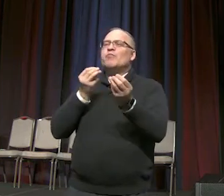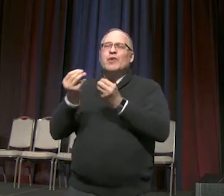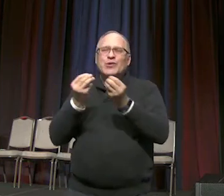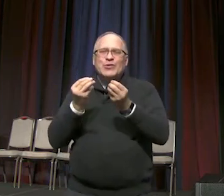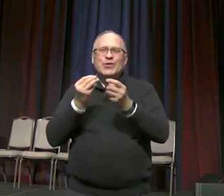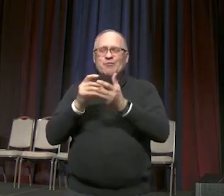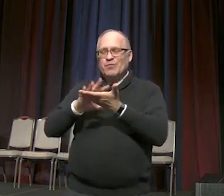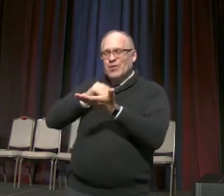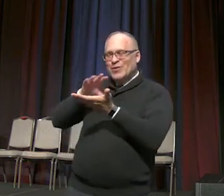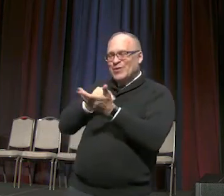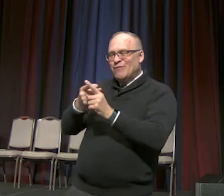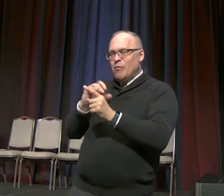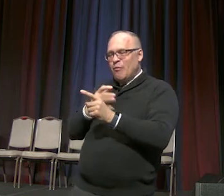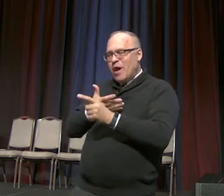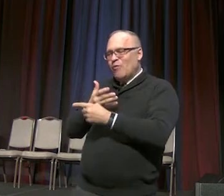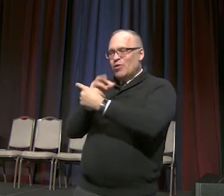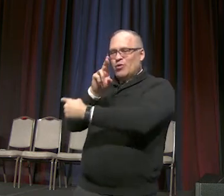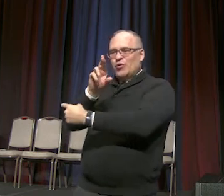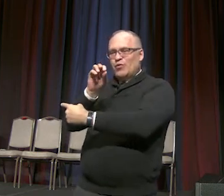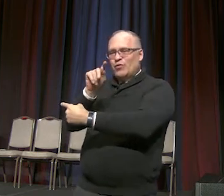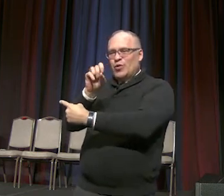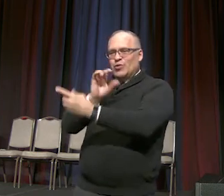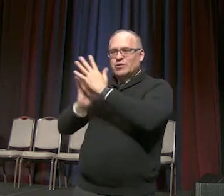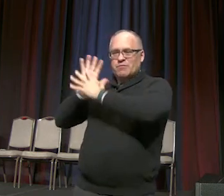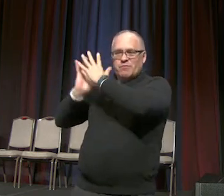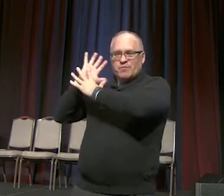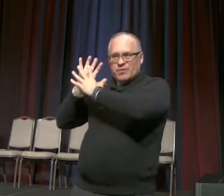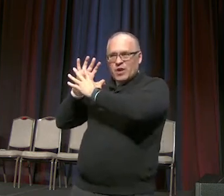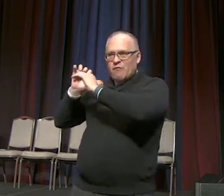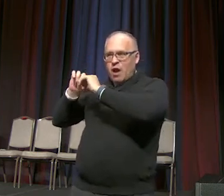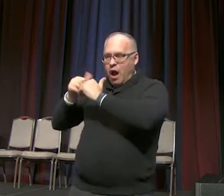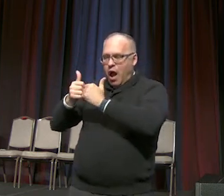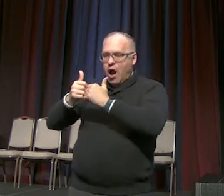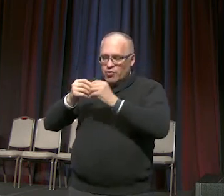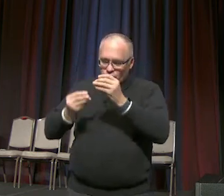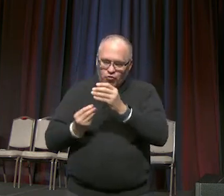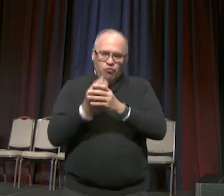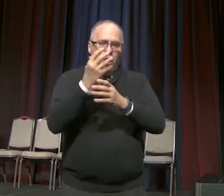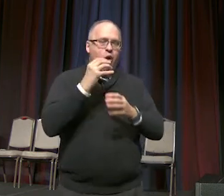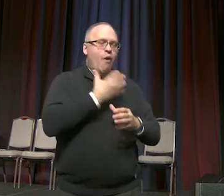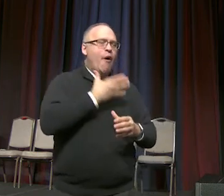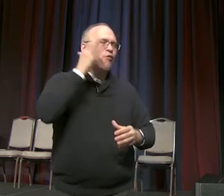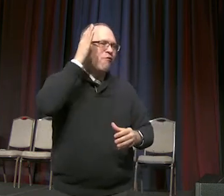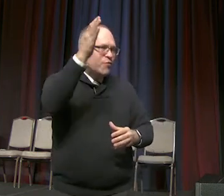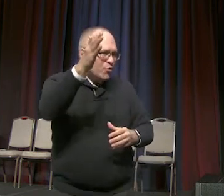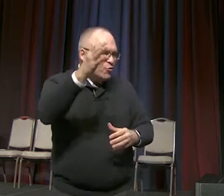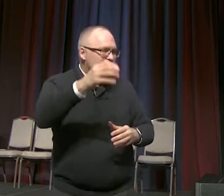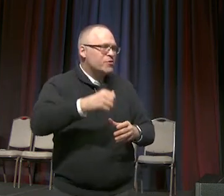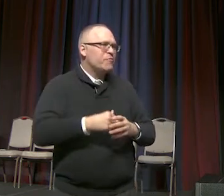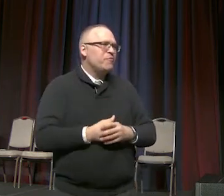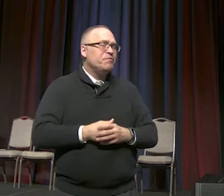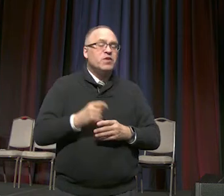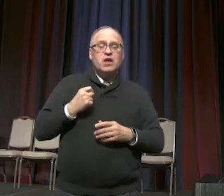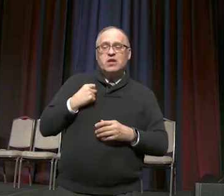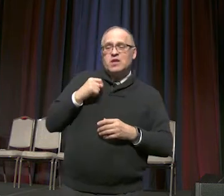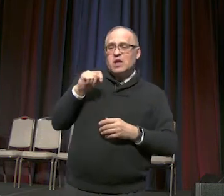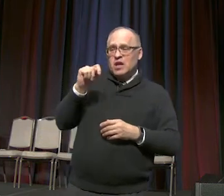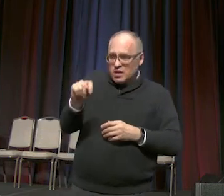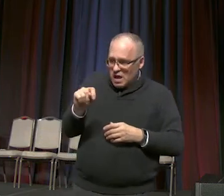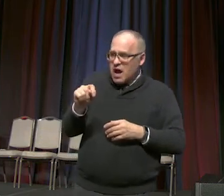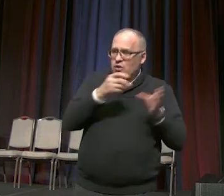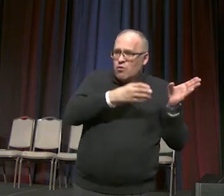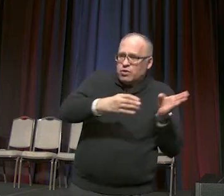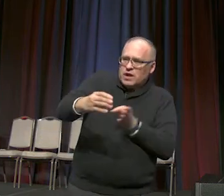our roots how best to grow into our future. Our offering is a theological framework for